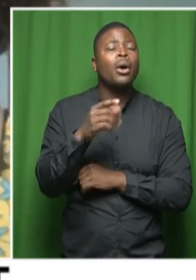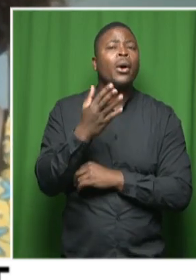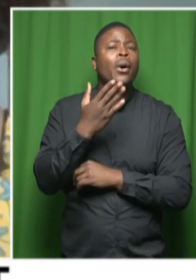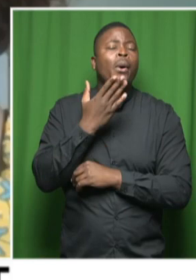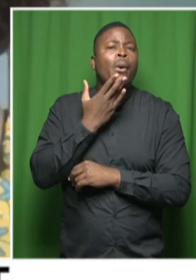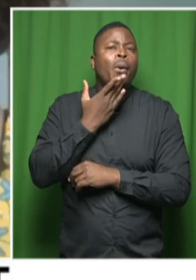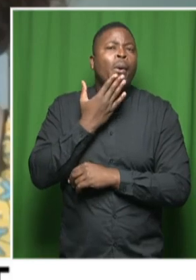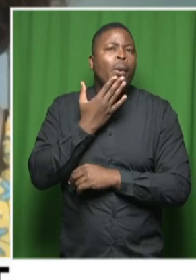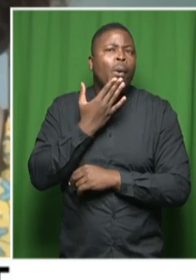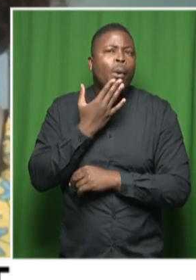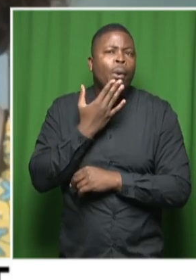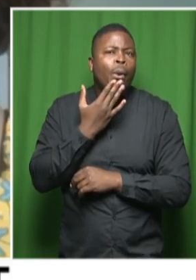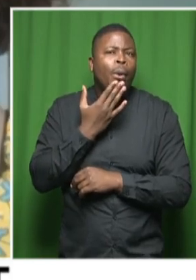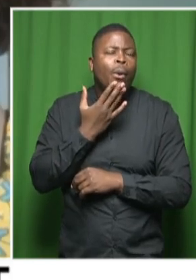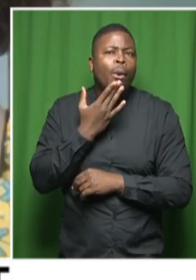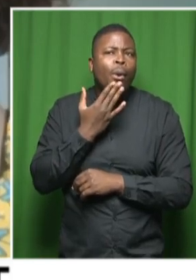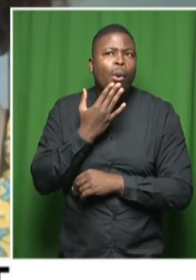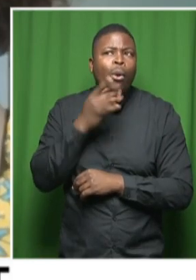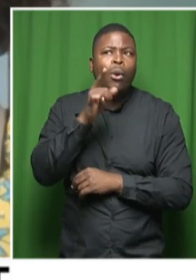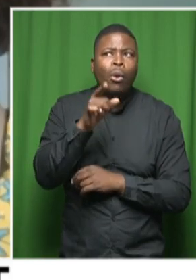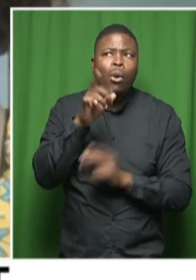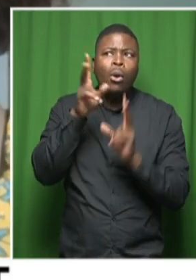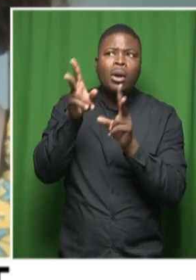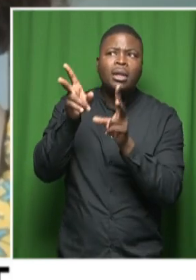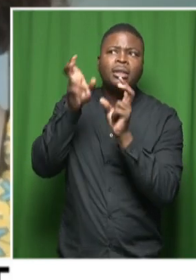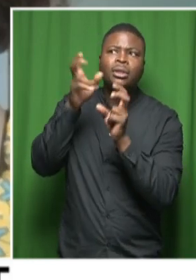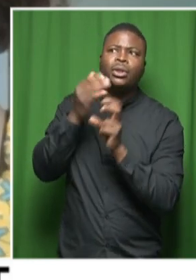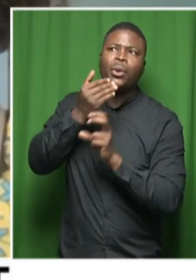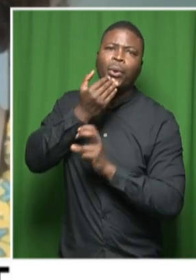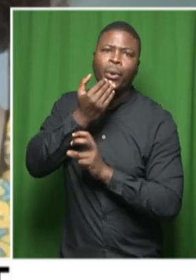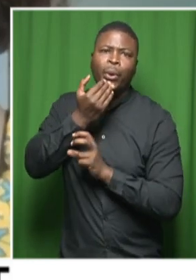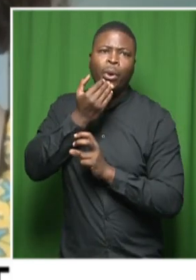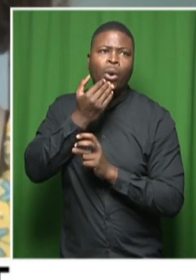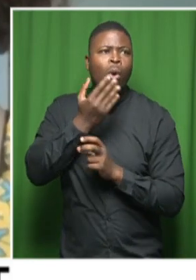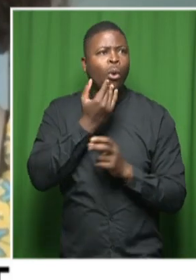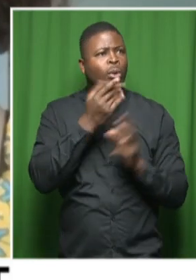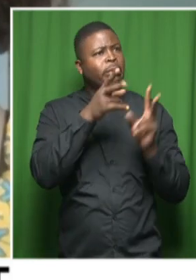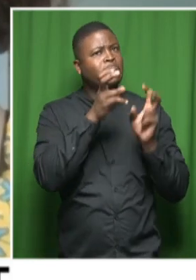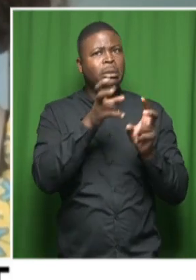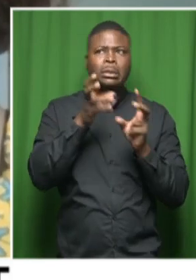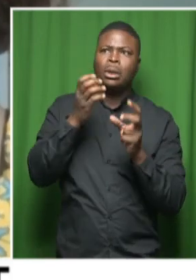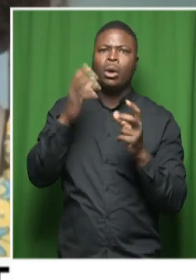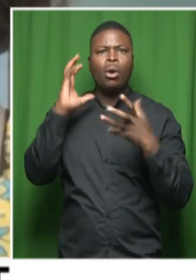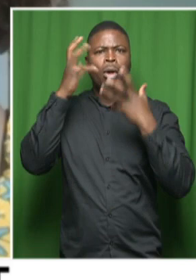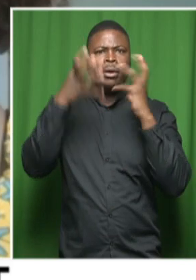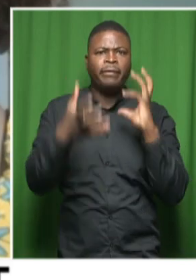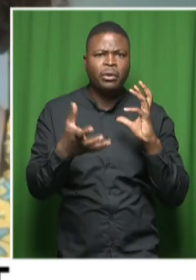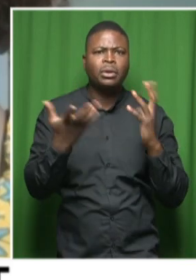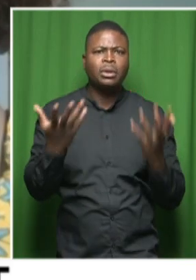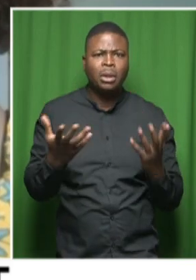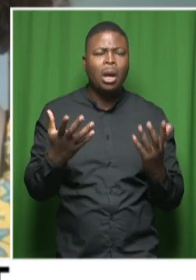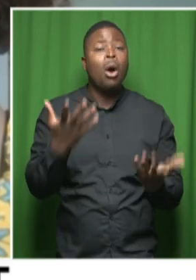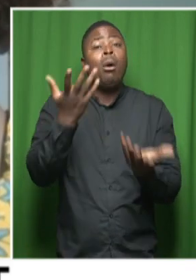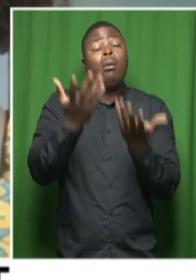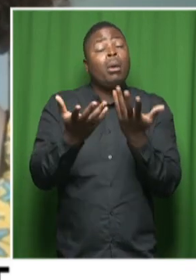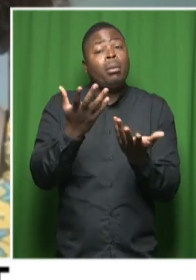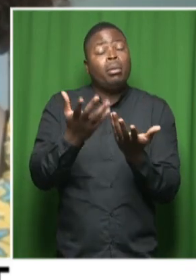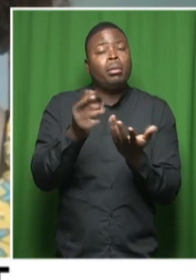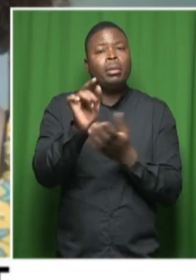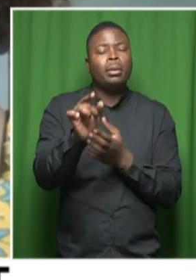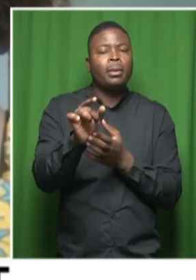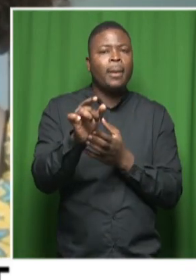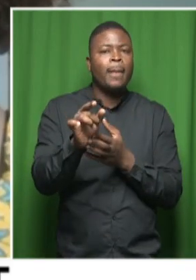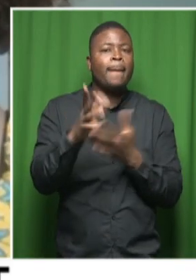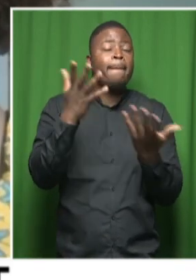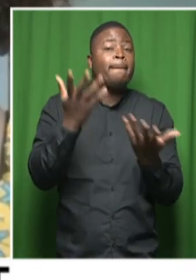then listens to whom in this regard. Because one could argue that